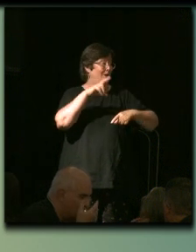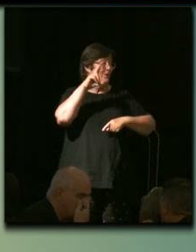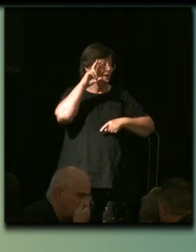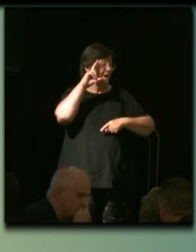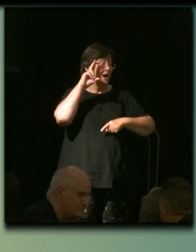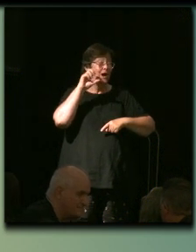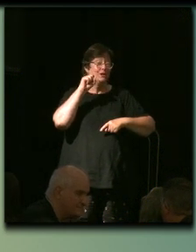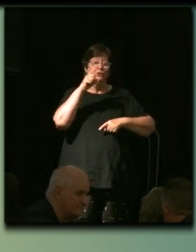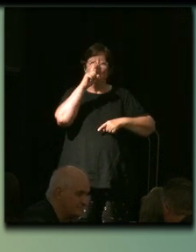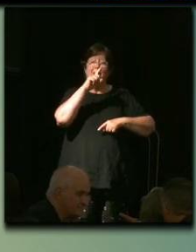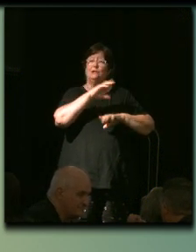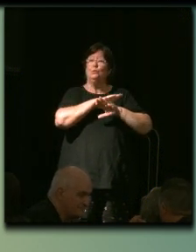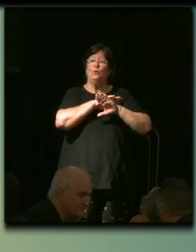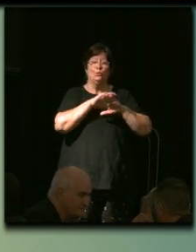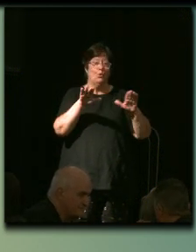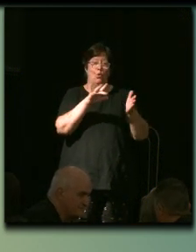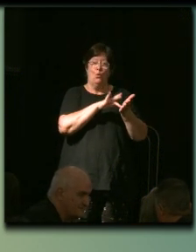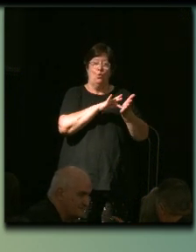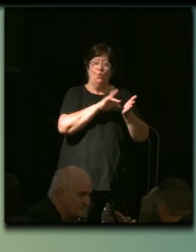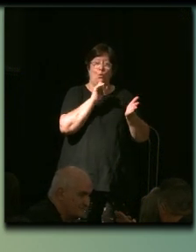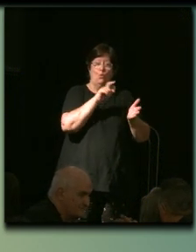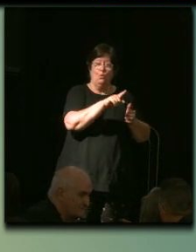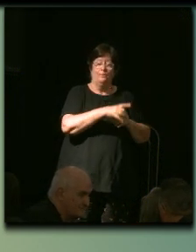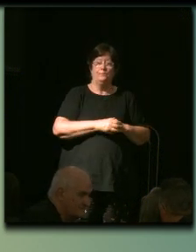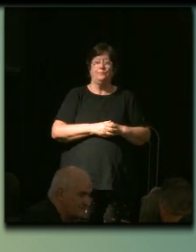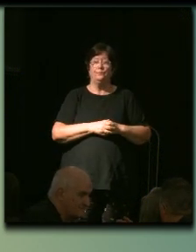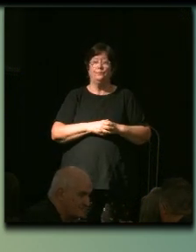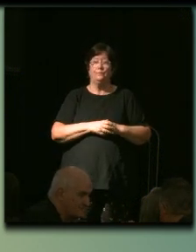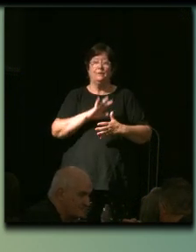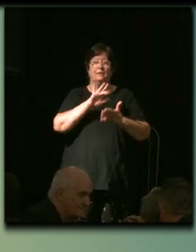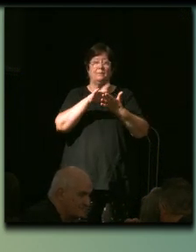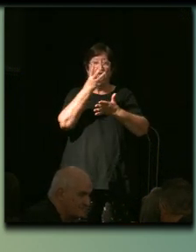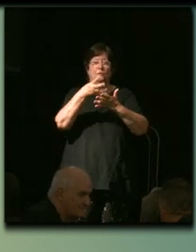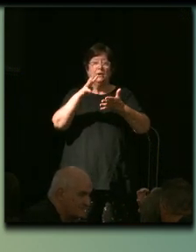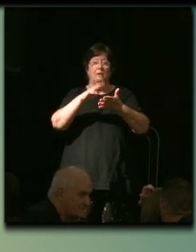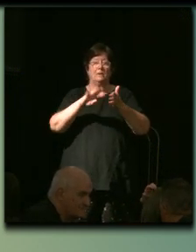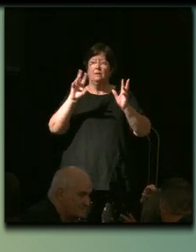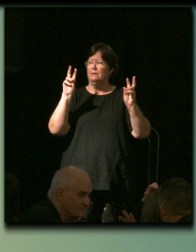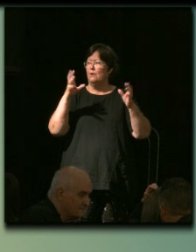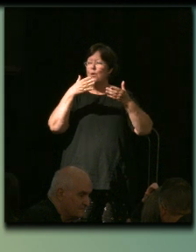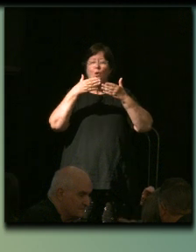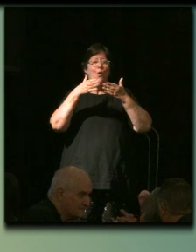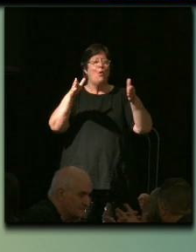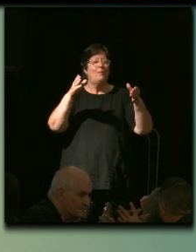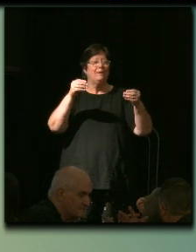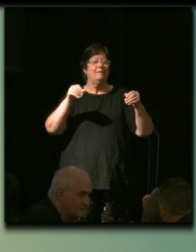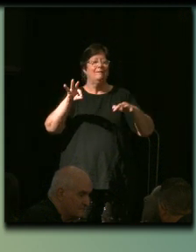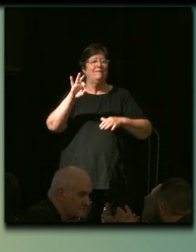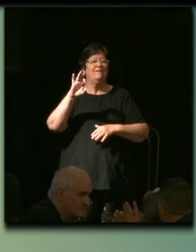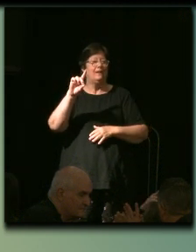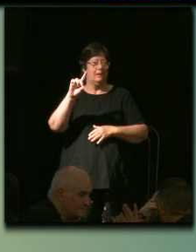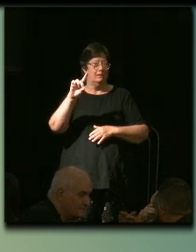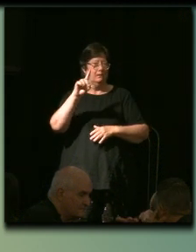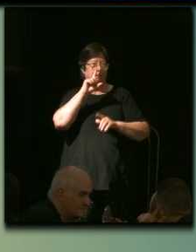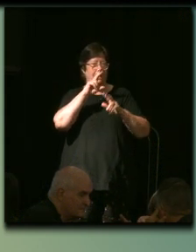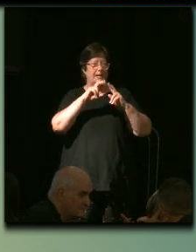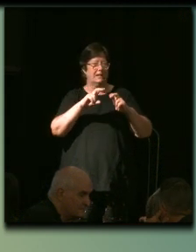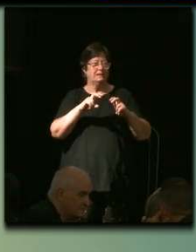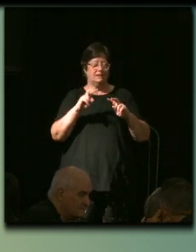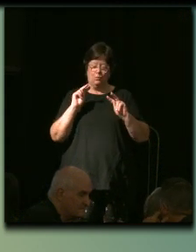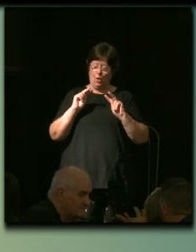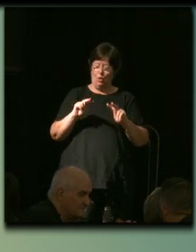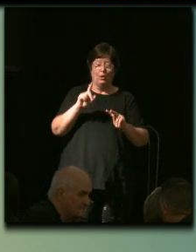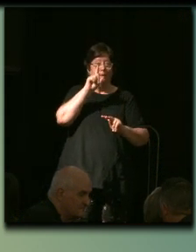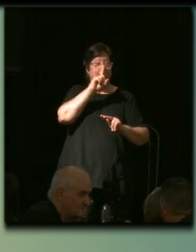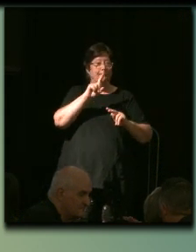treatment. The middle graph, the open field analysis, is how we observe their